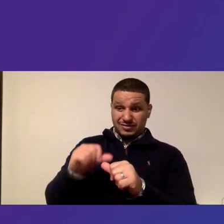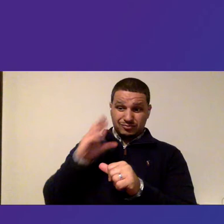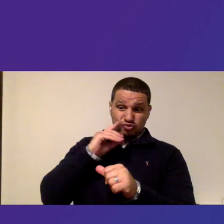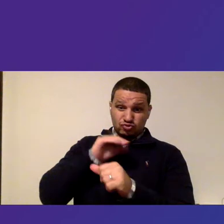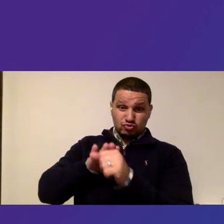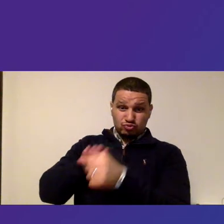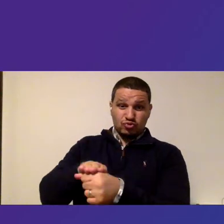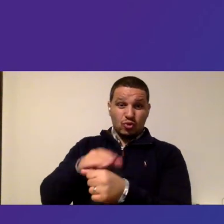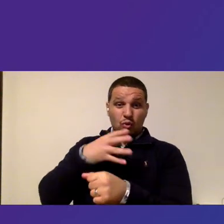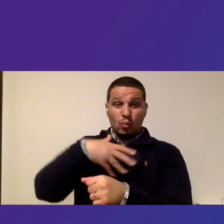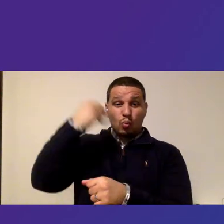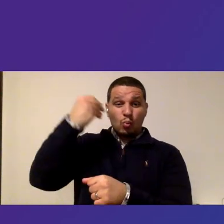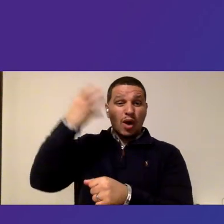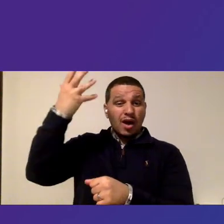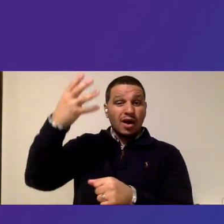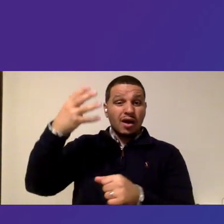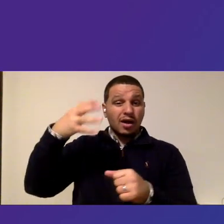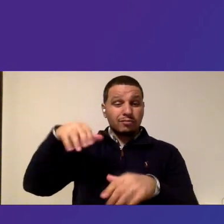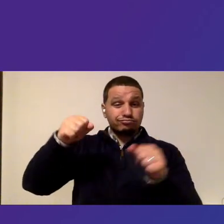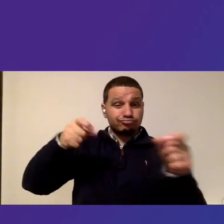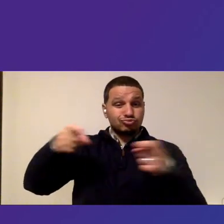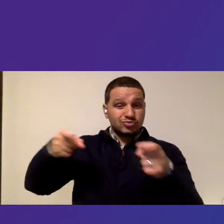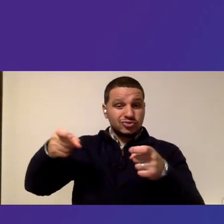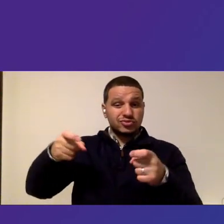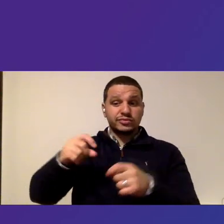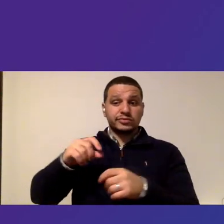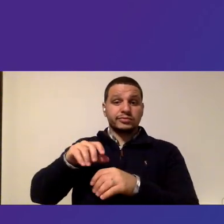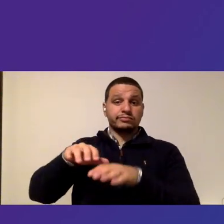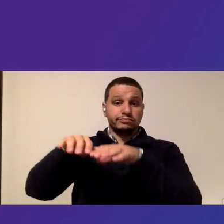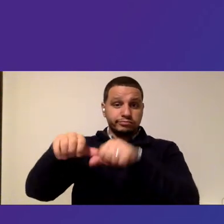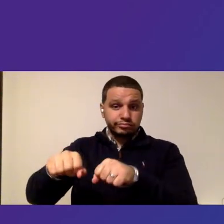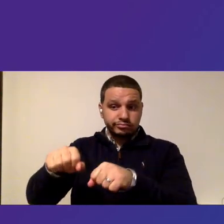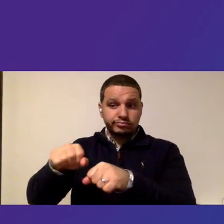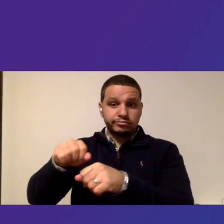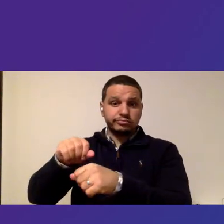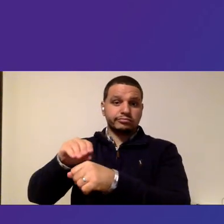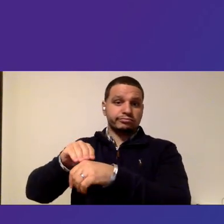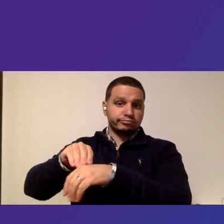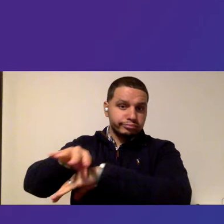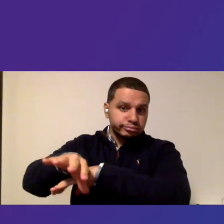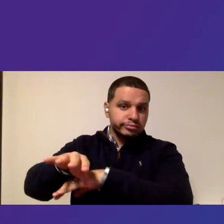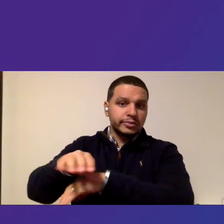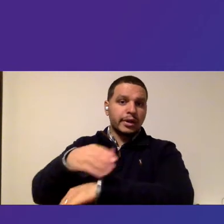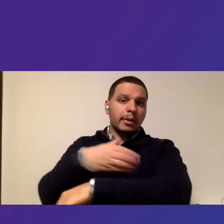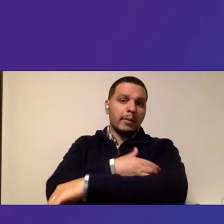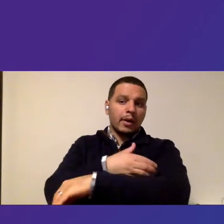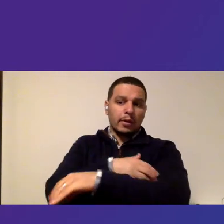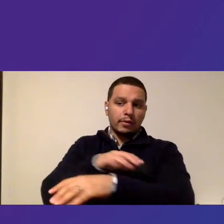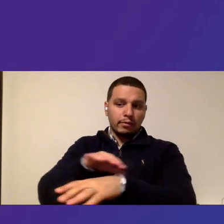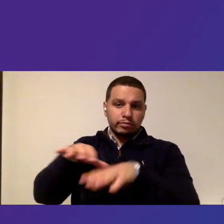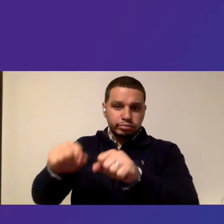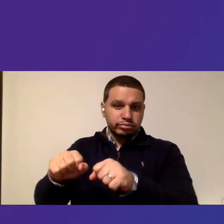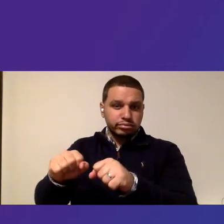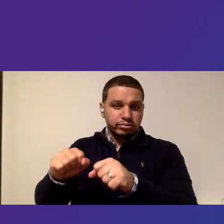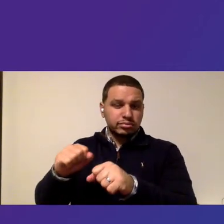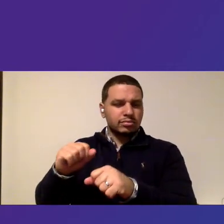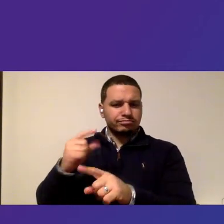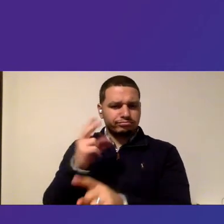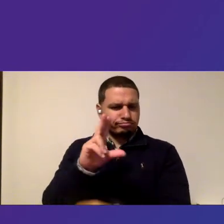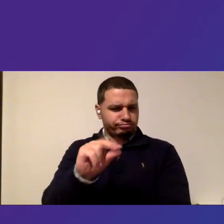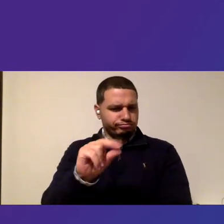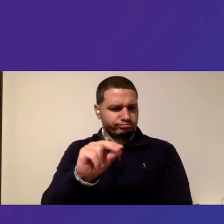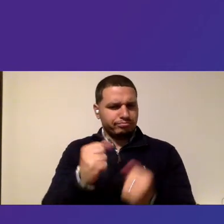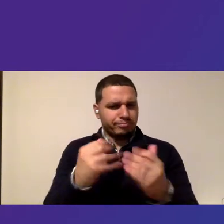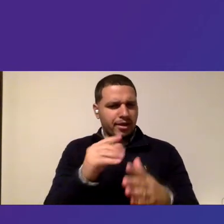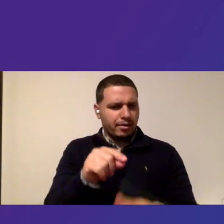white supremacy and settler colonialism have enacted and sustained its power over time, but rather the three main